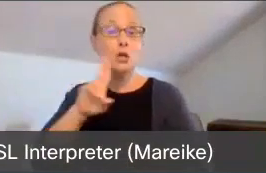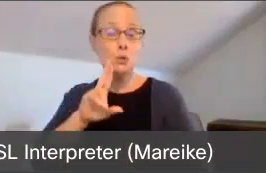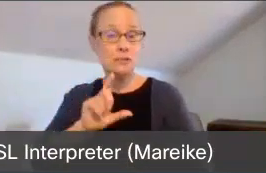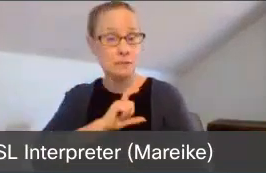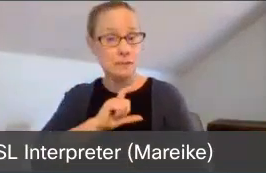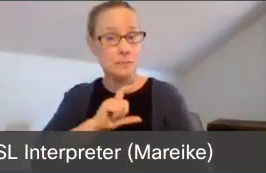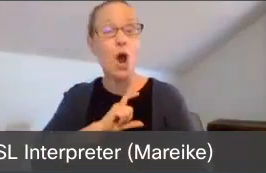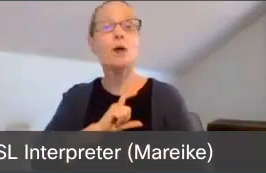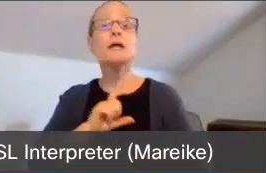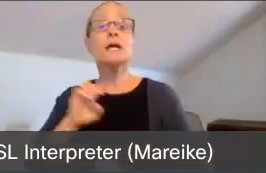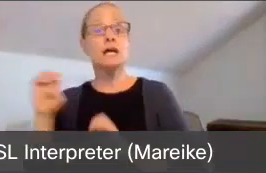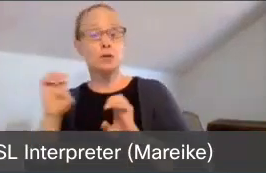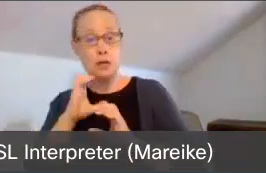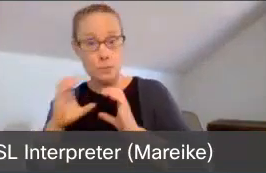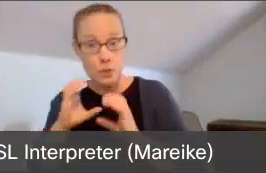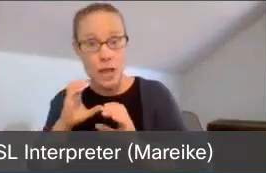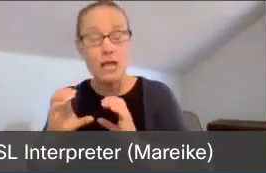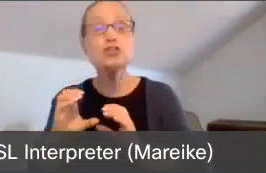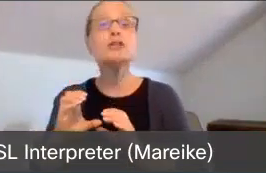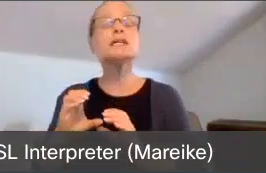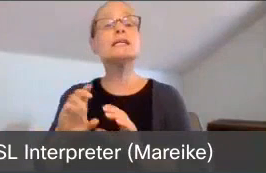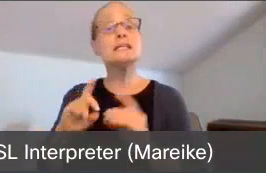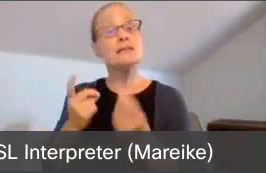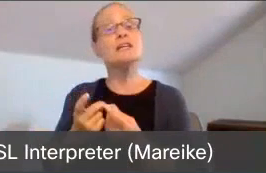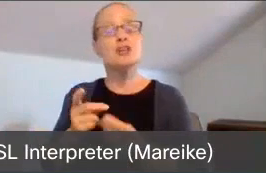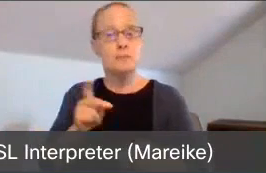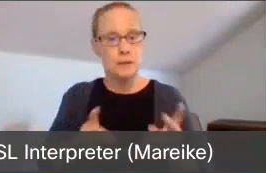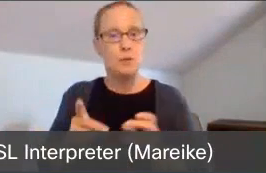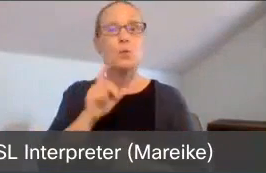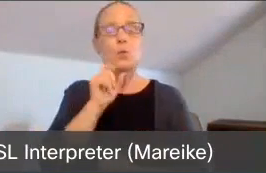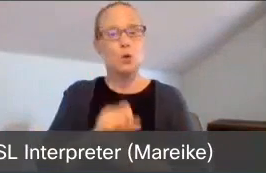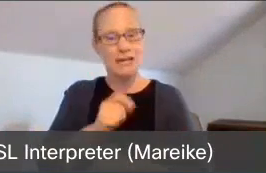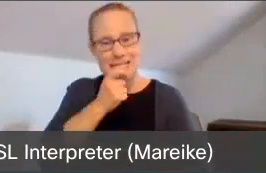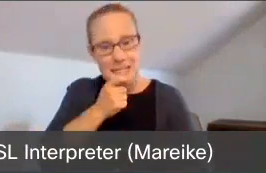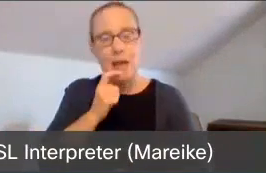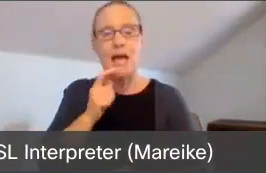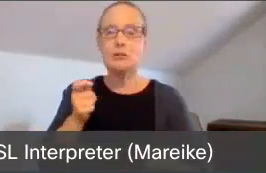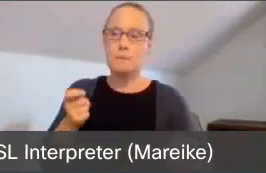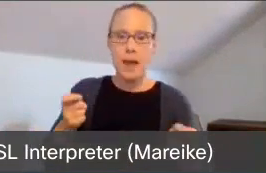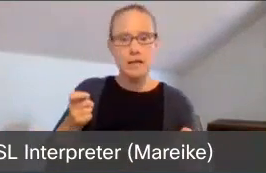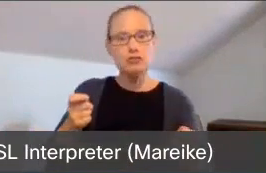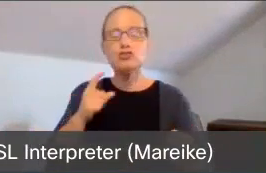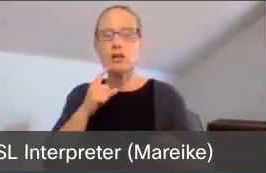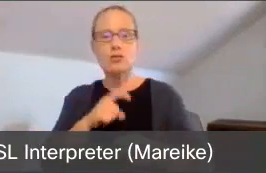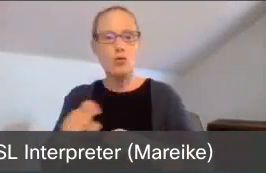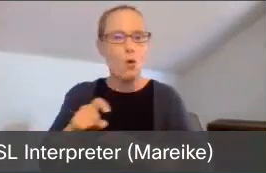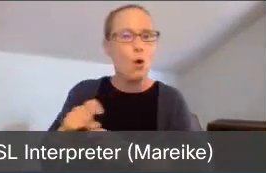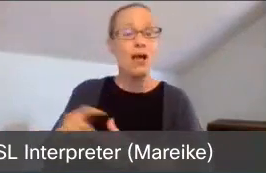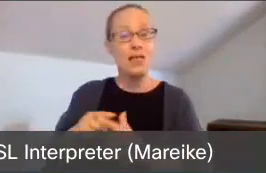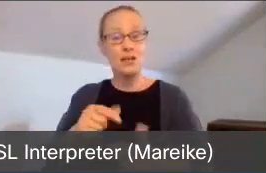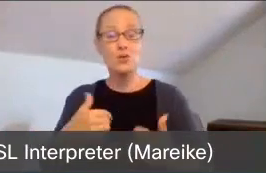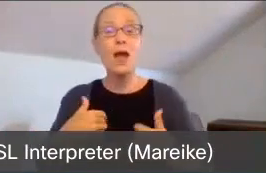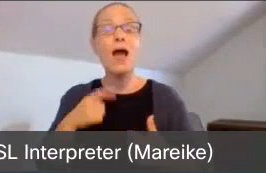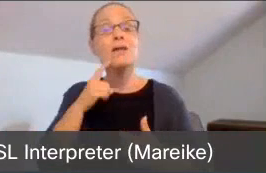Communication Division staff who are working with dispatch and managing those calls. And then you have the Houston Fire Department dispatch team